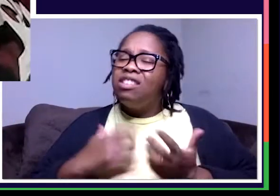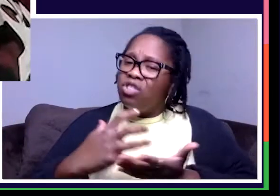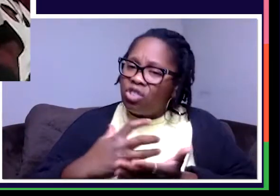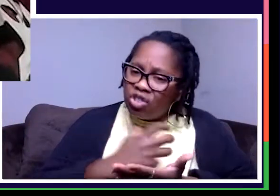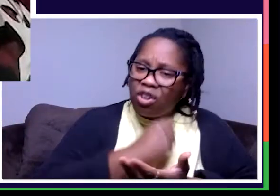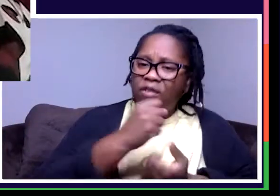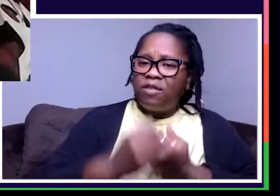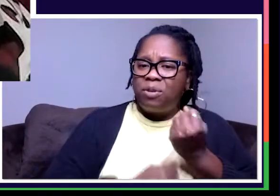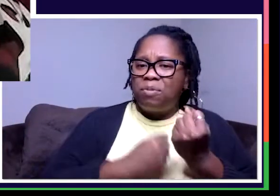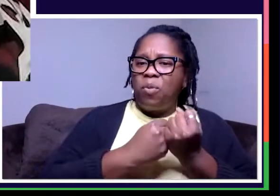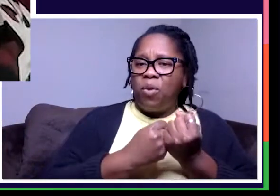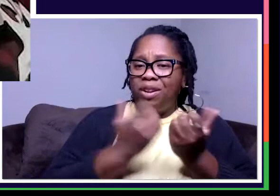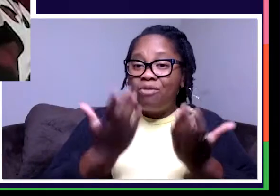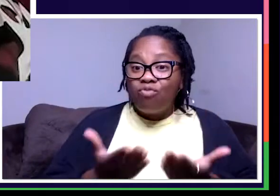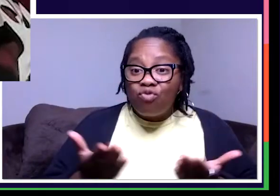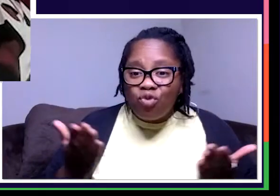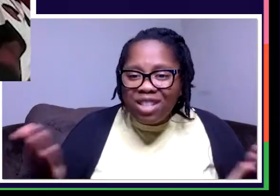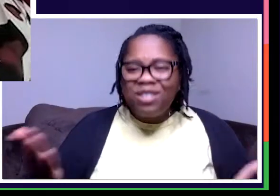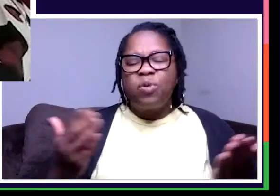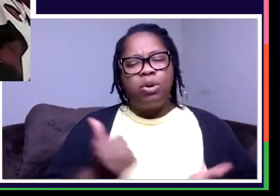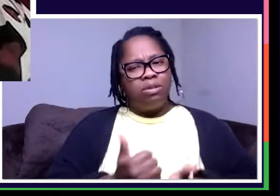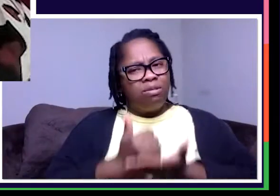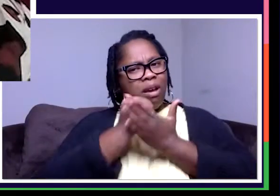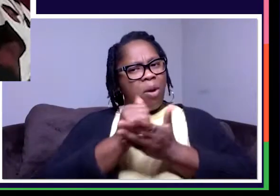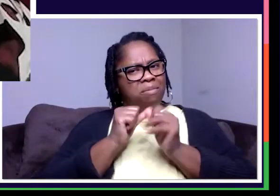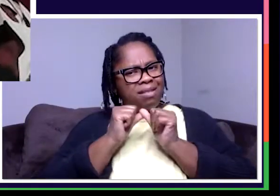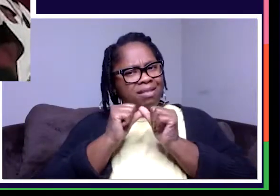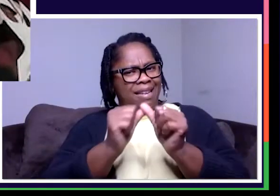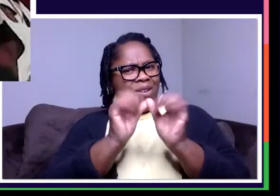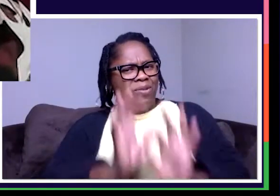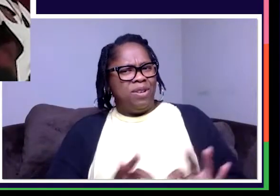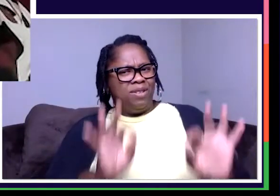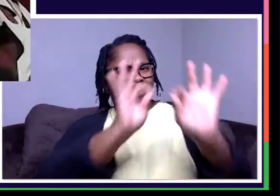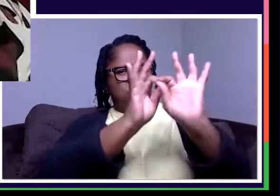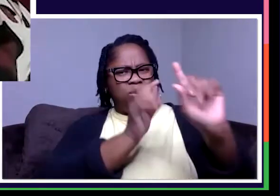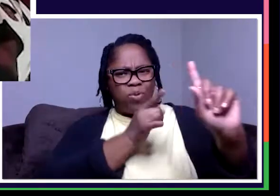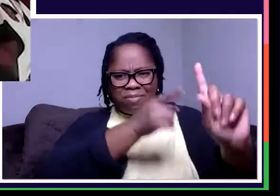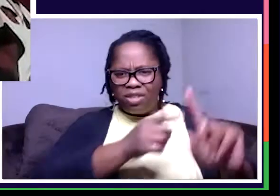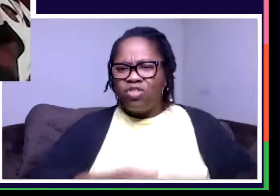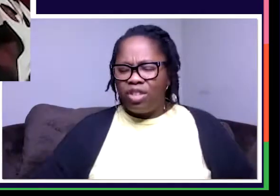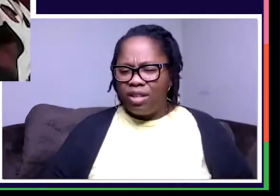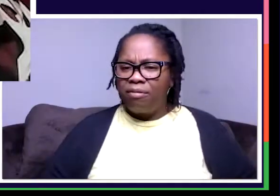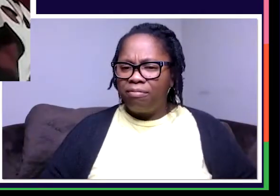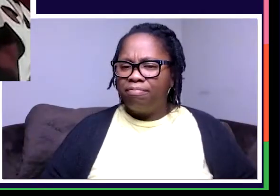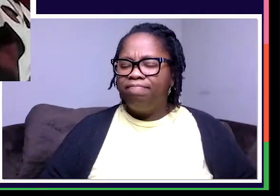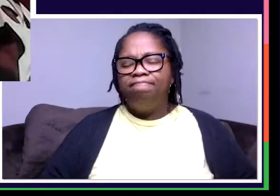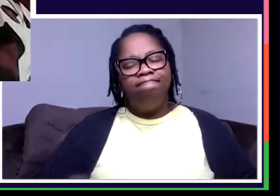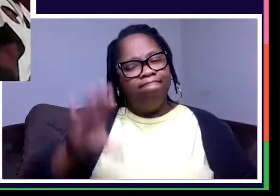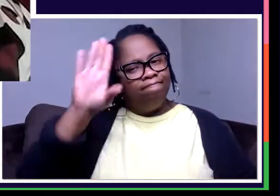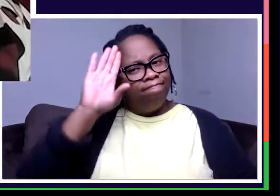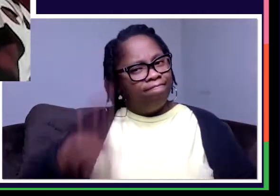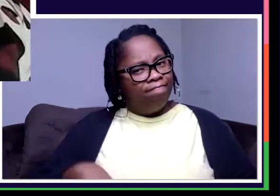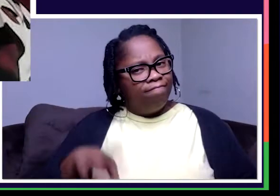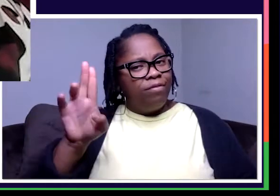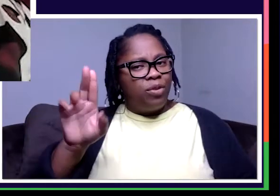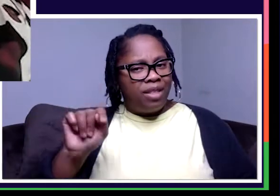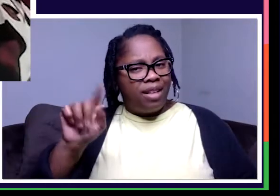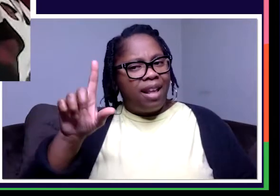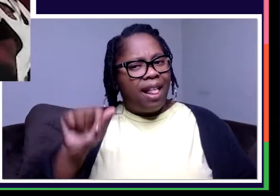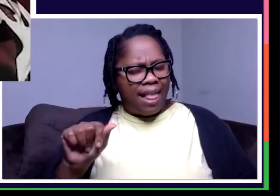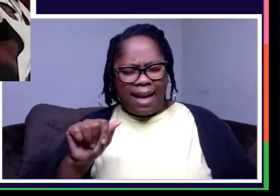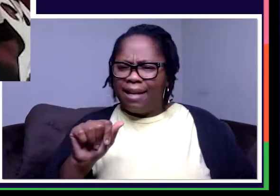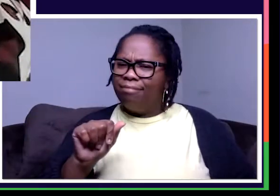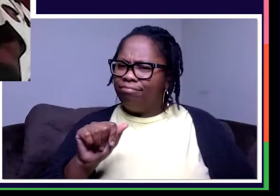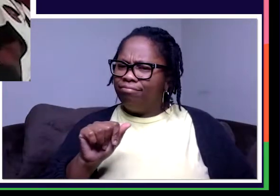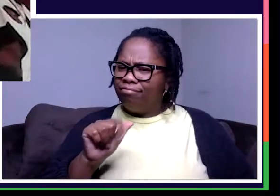and deserves support and resources to continue its critical mission. You